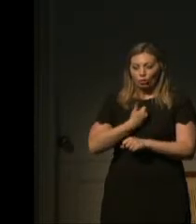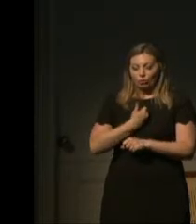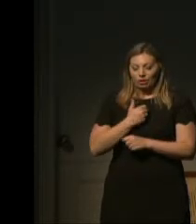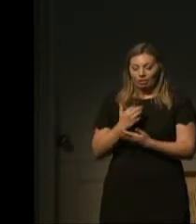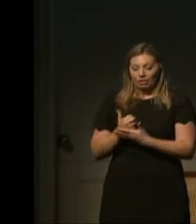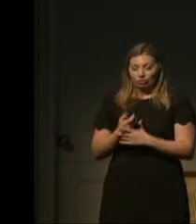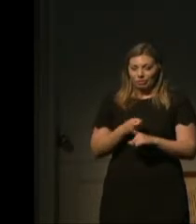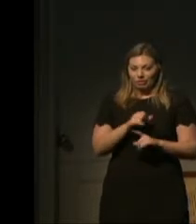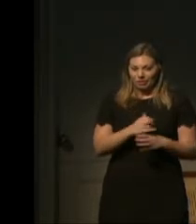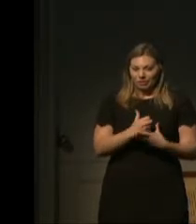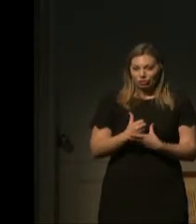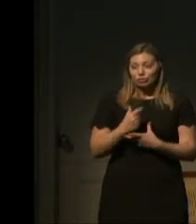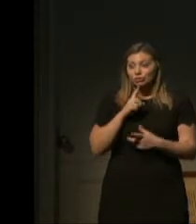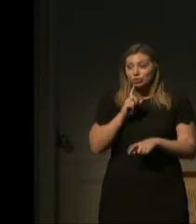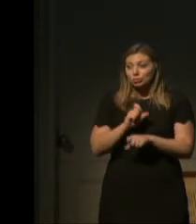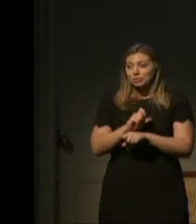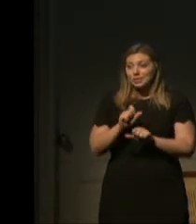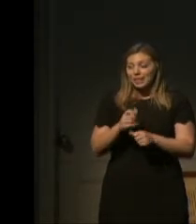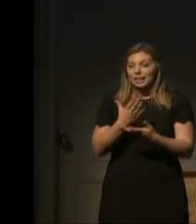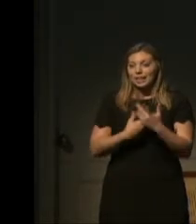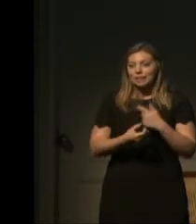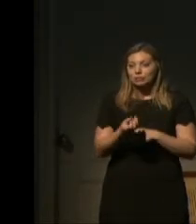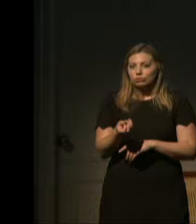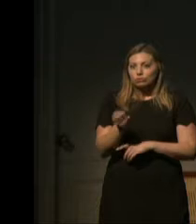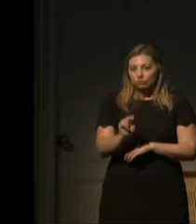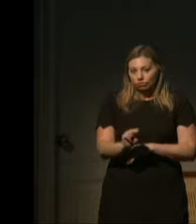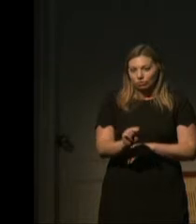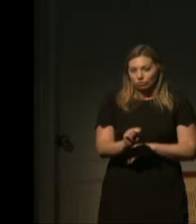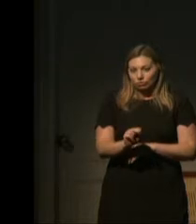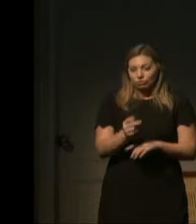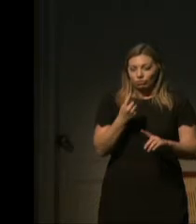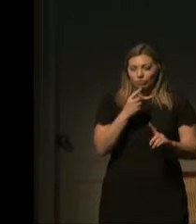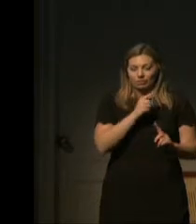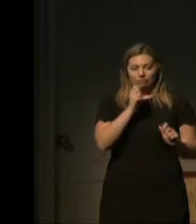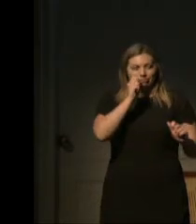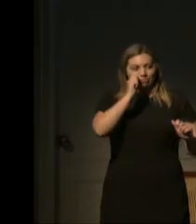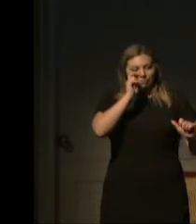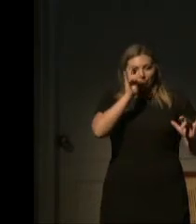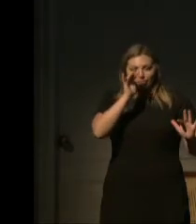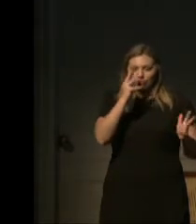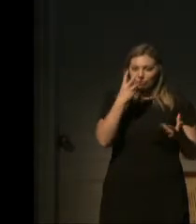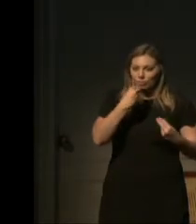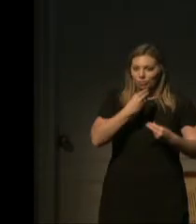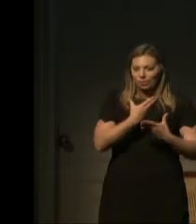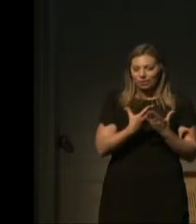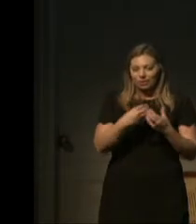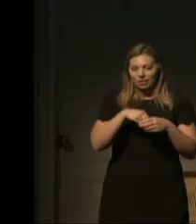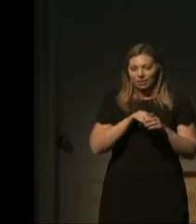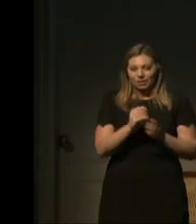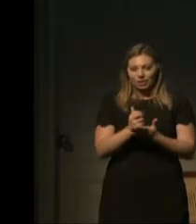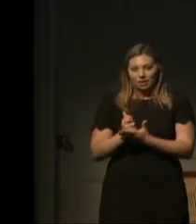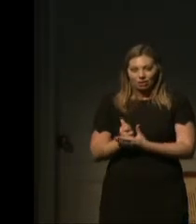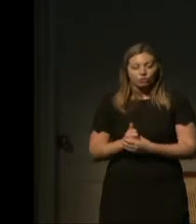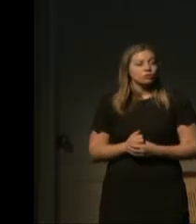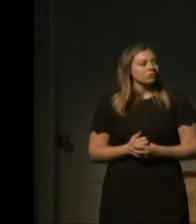to actually have physical hands on the wonder and beauty of the collection.